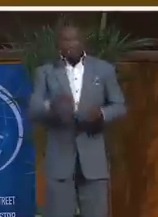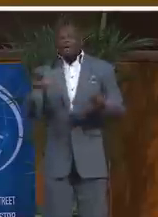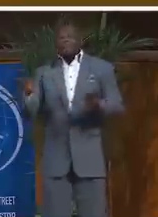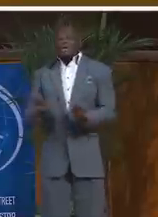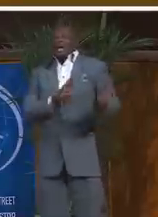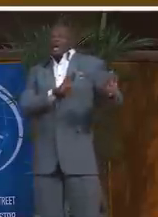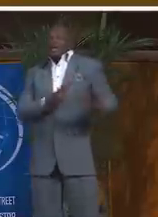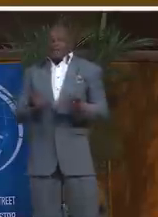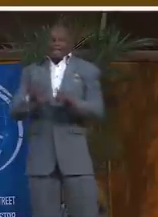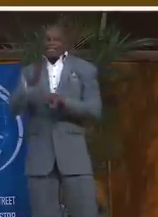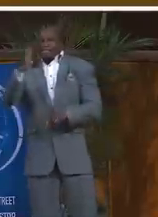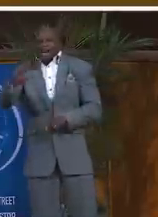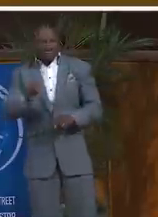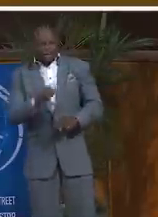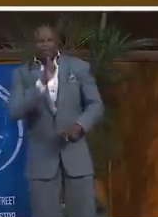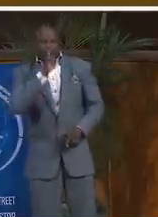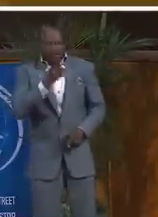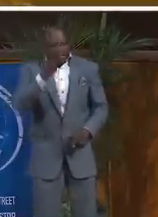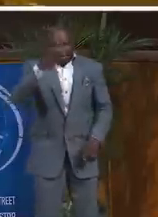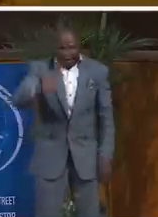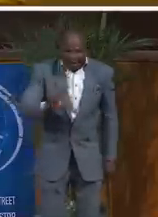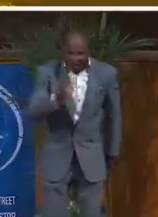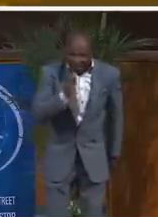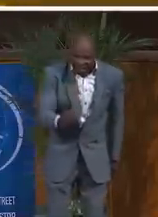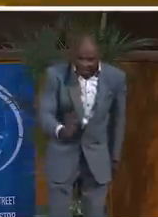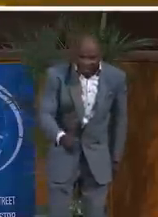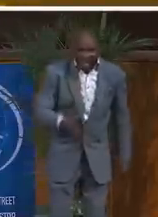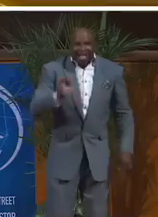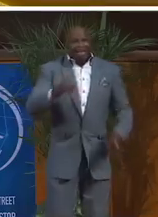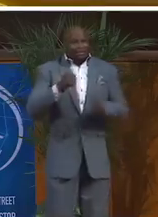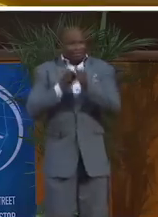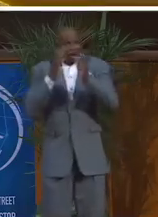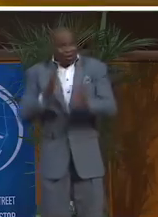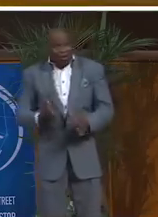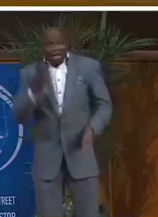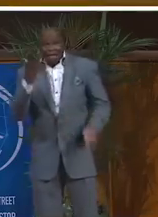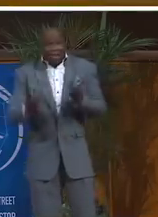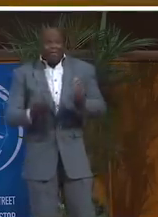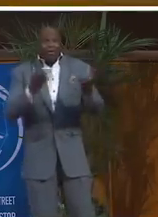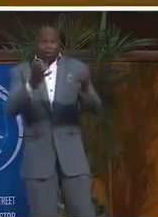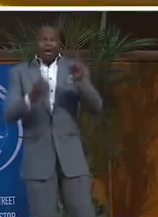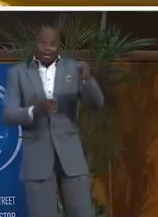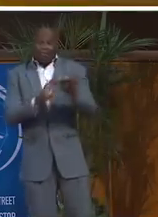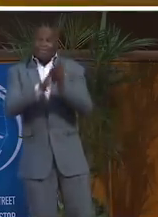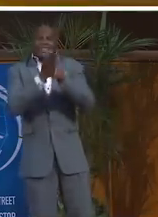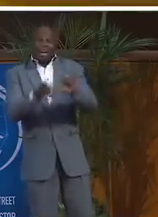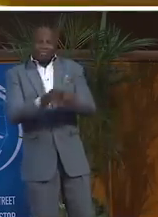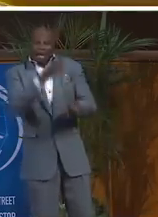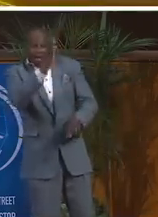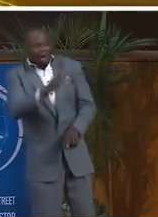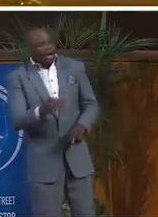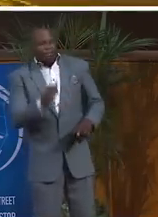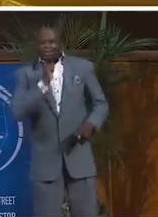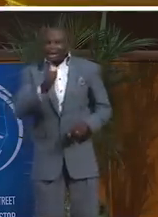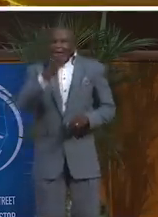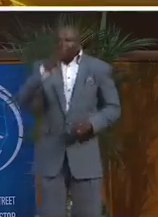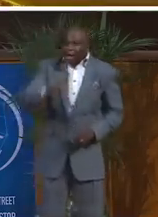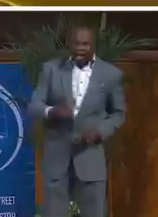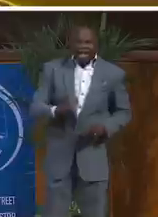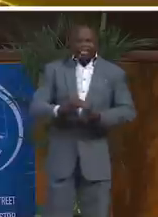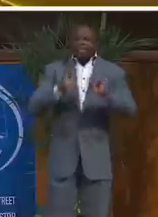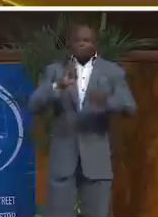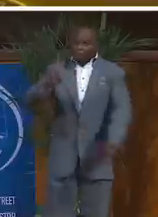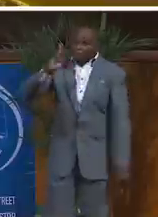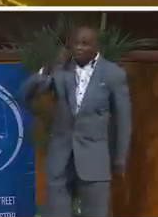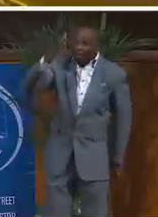act like he's God, but he's not God. His followers may want him to be God, but he is not God. There is